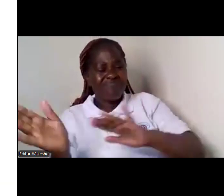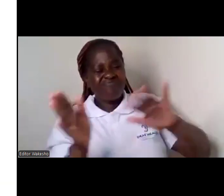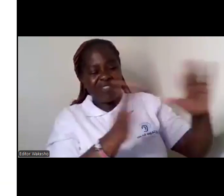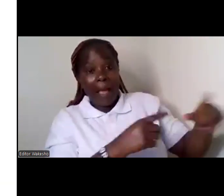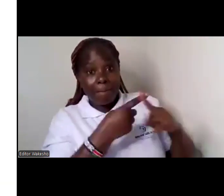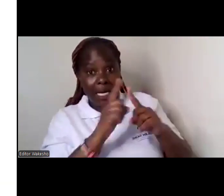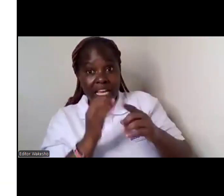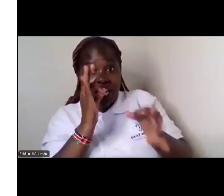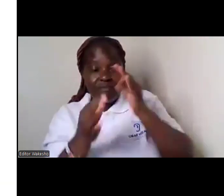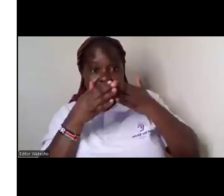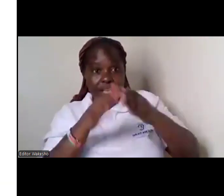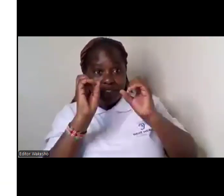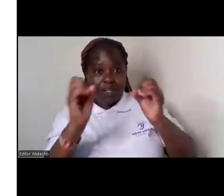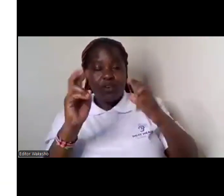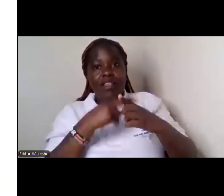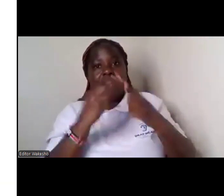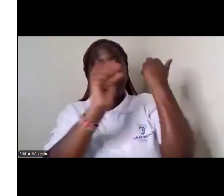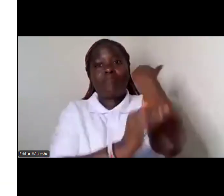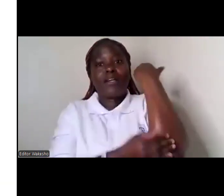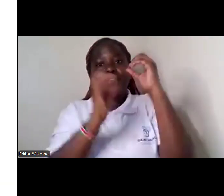get pregnant.